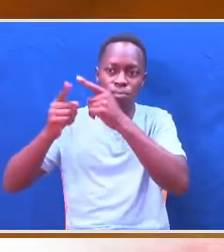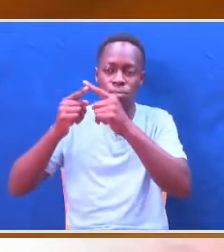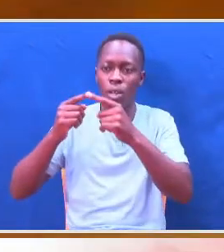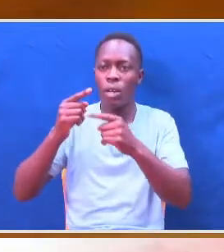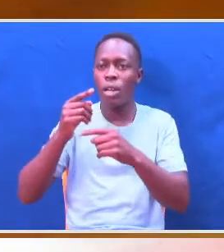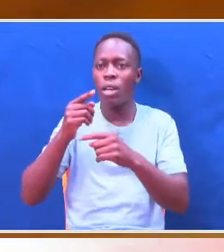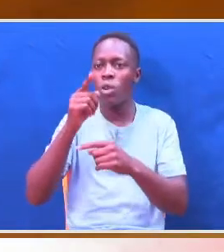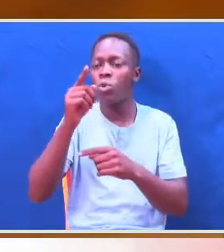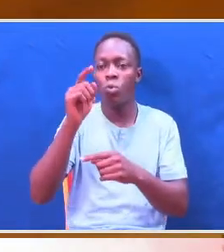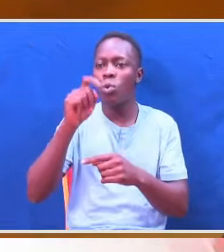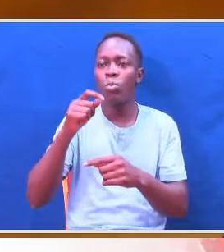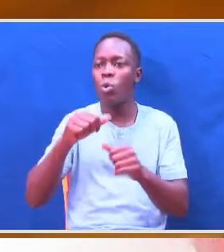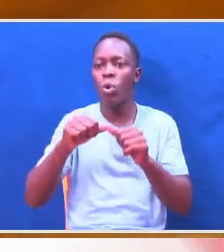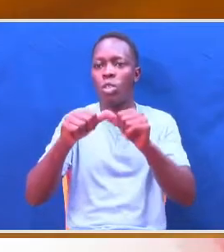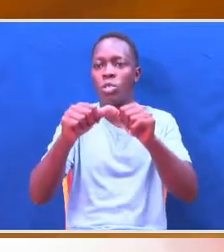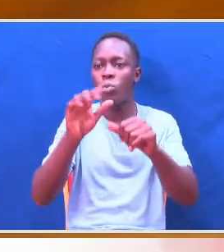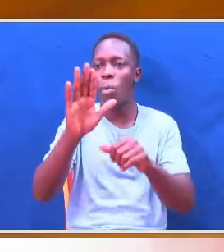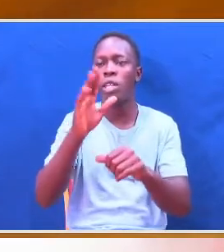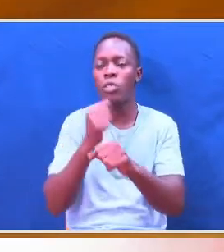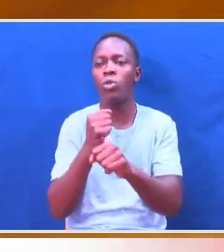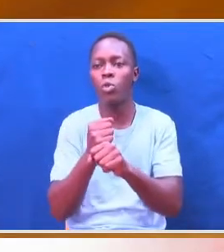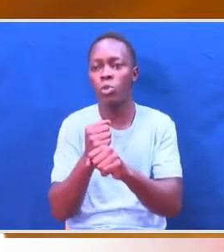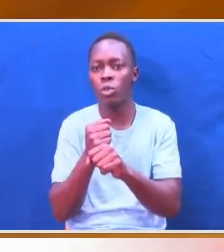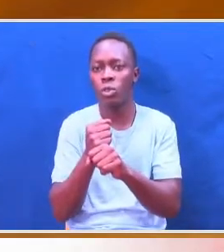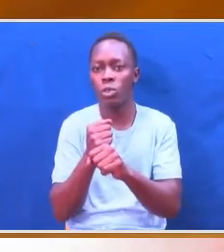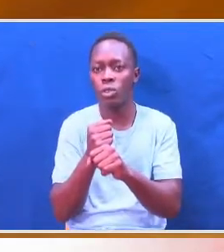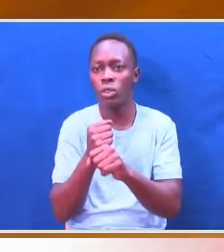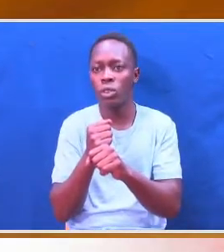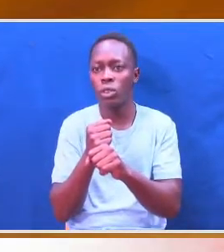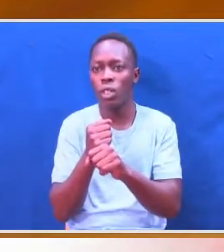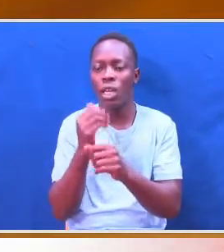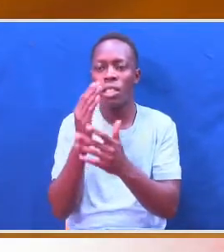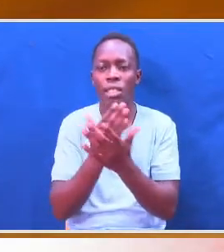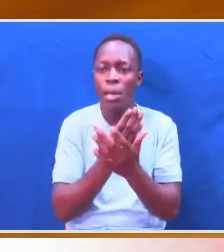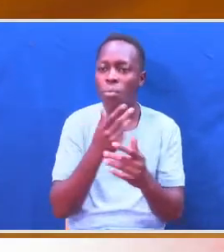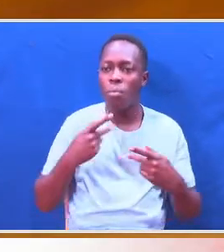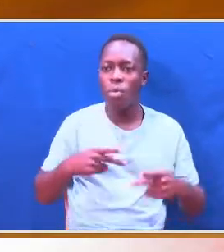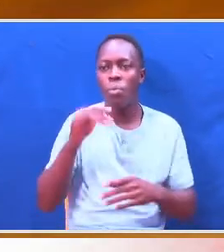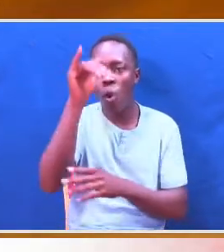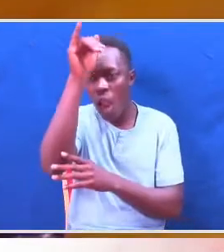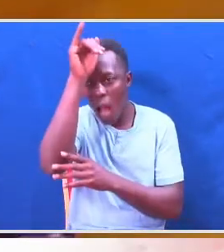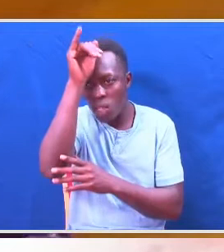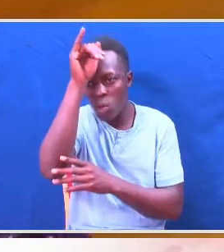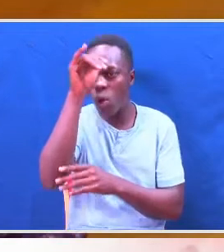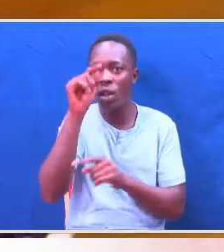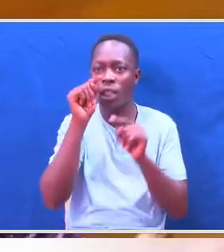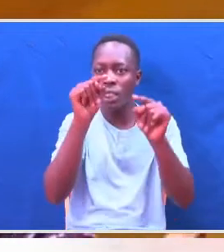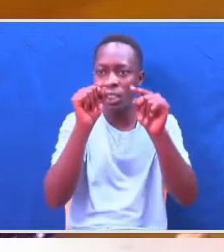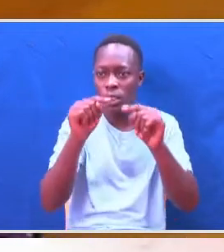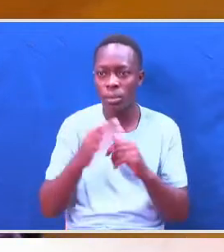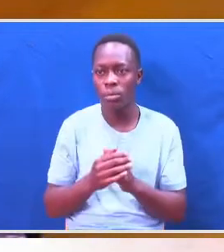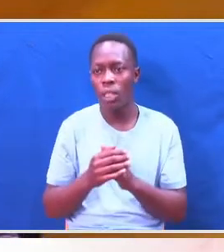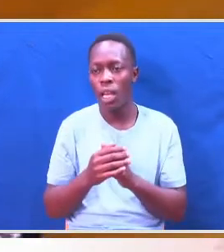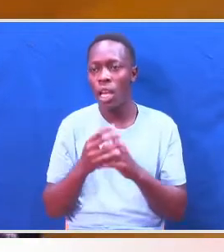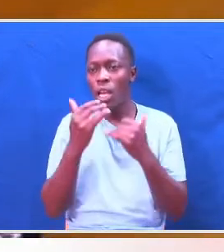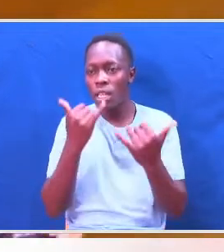endelea na shughuli zako. Sa zingine, some of it is idle criticism. Pali unaona tukipotea hata